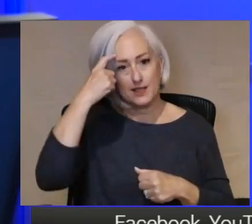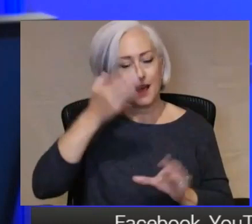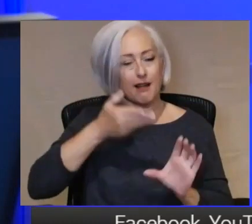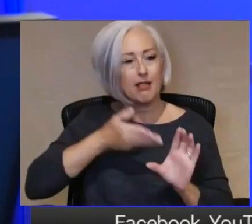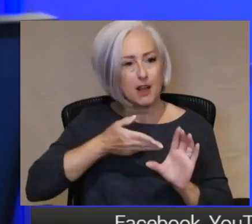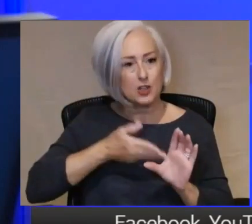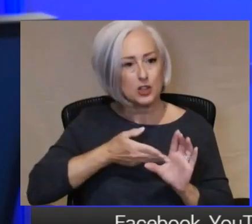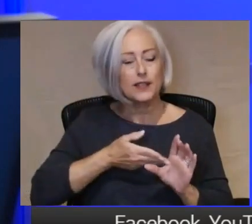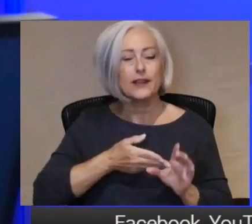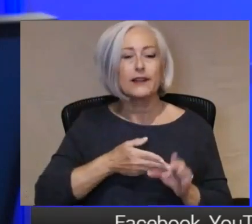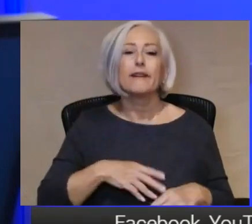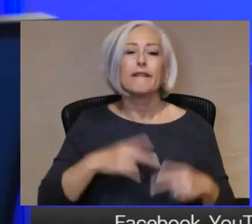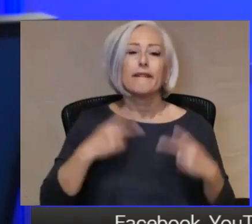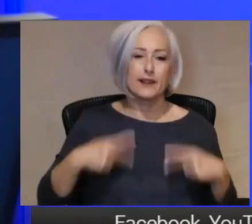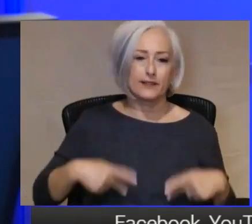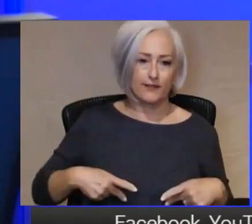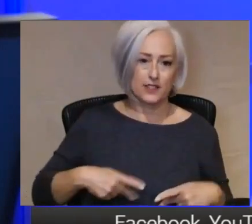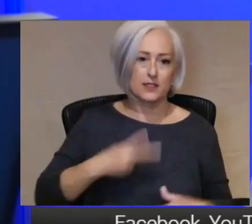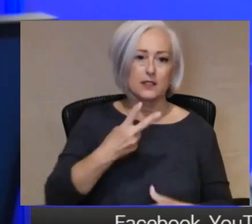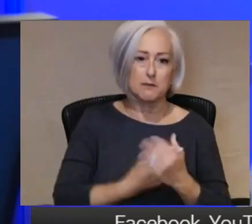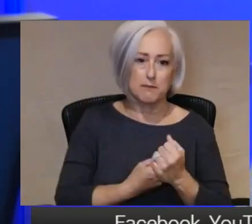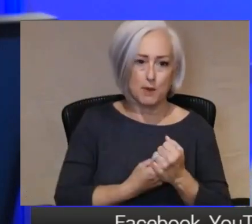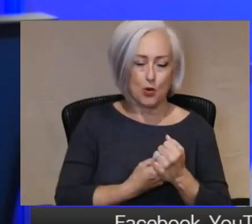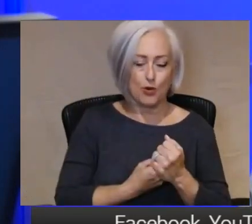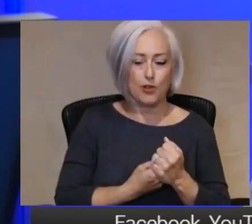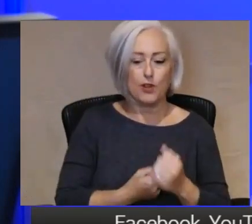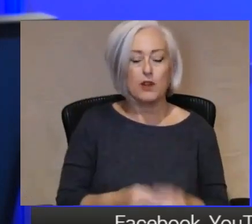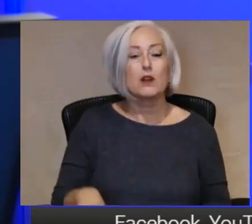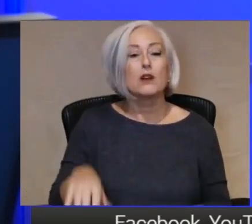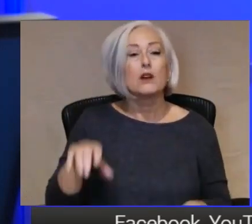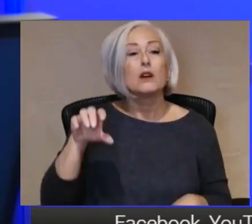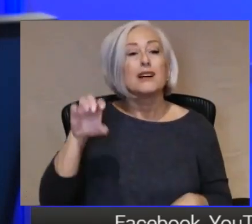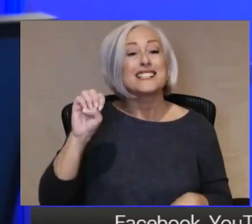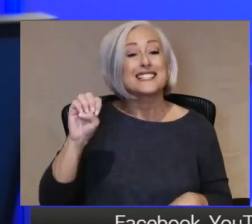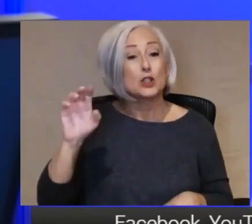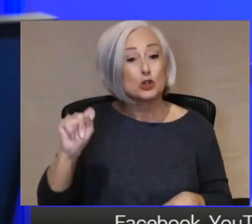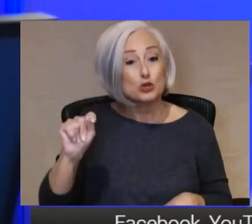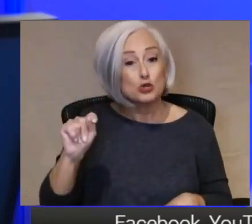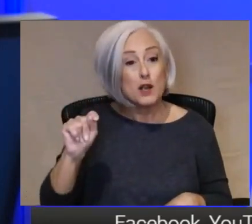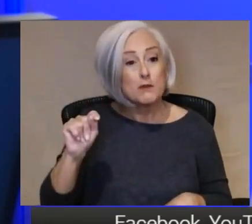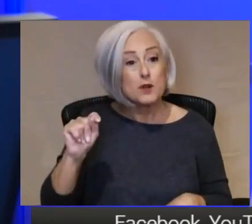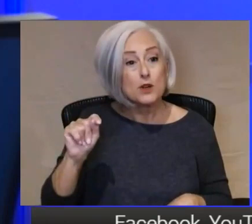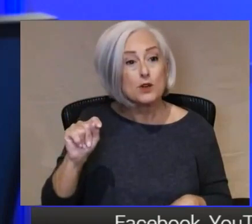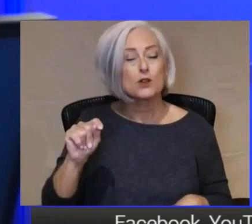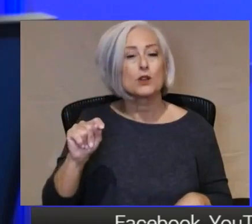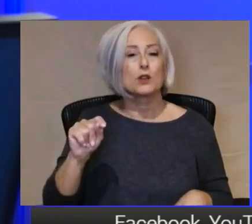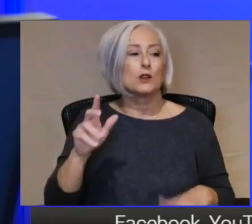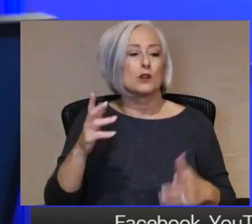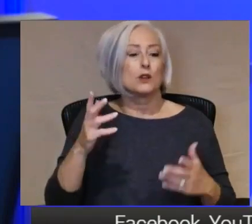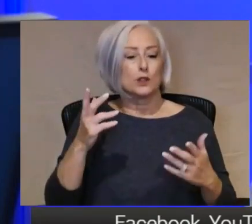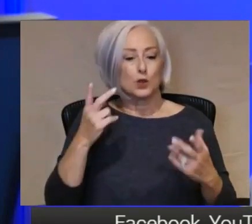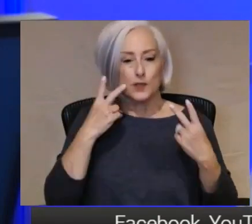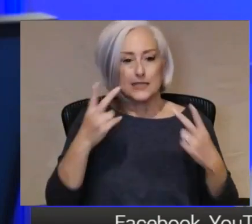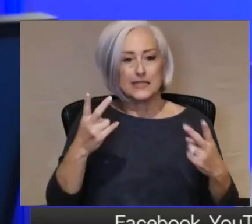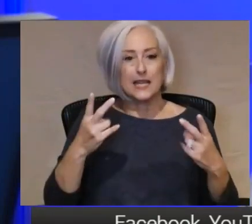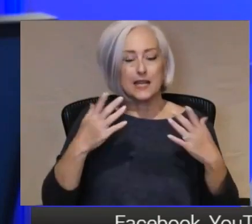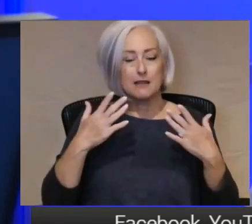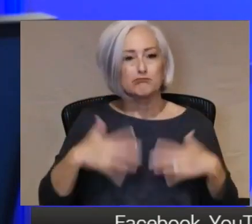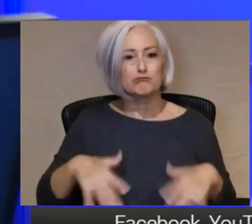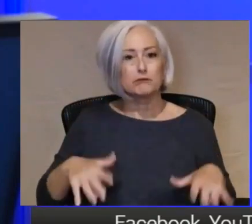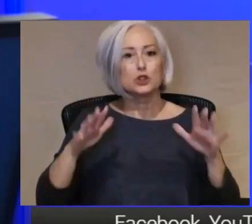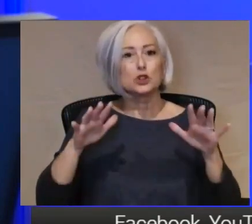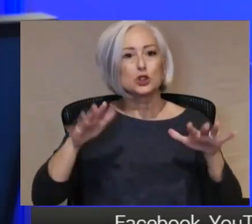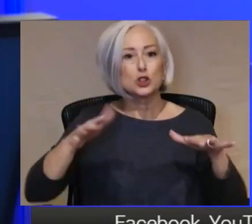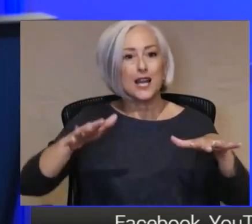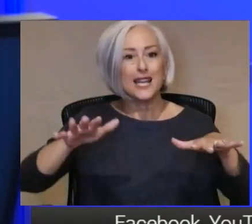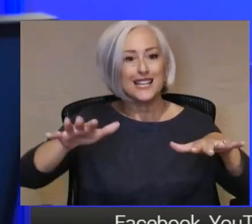When we talk about essential tremor, where you're really looking at a quality of life thing, where it's the shaking, it's no different for them